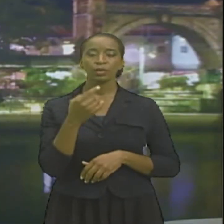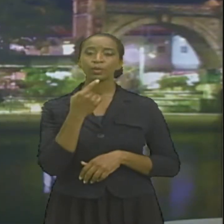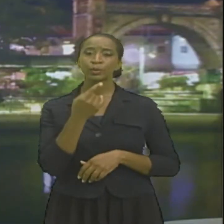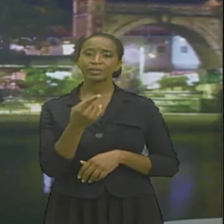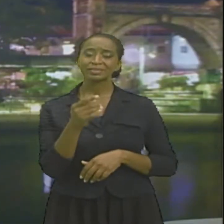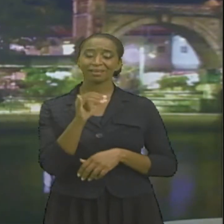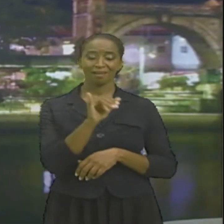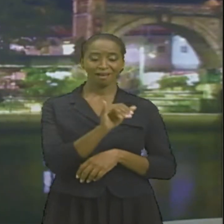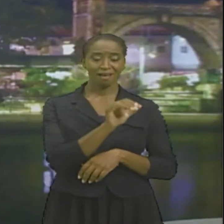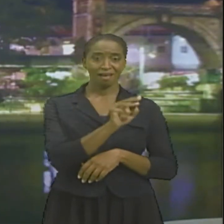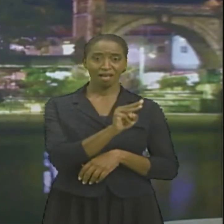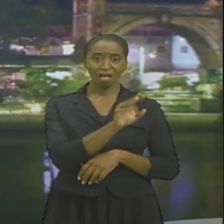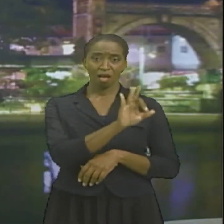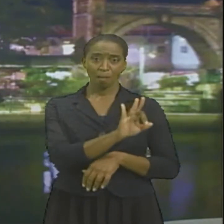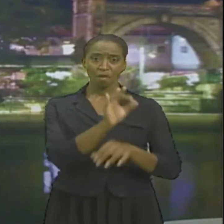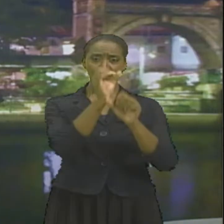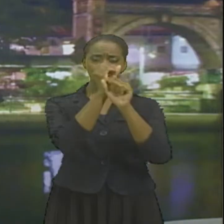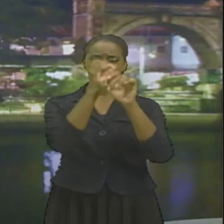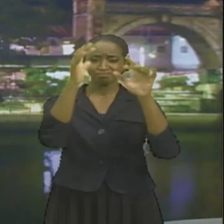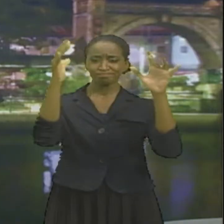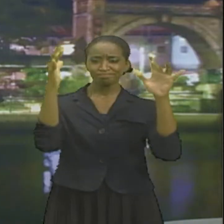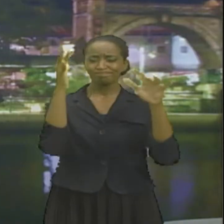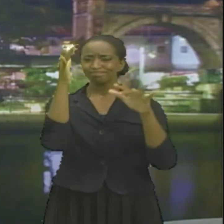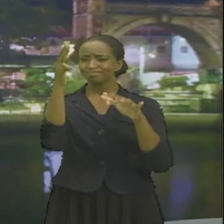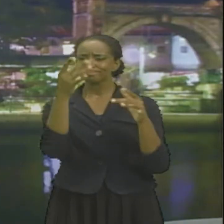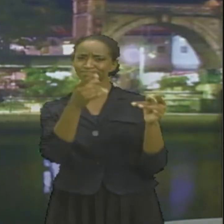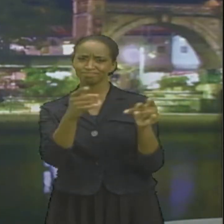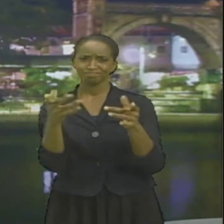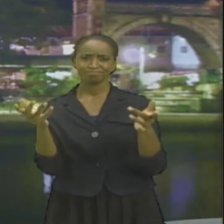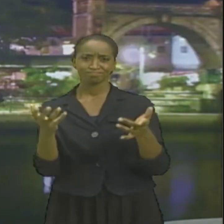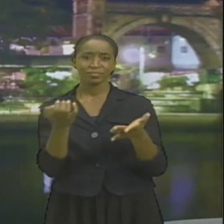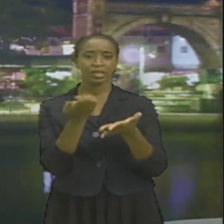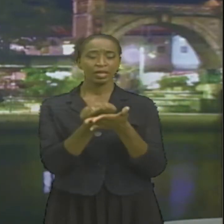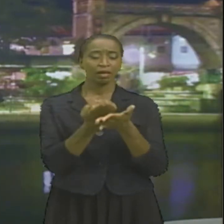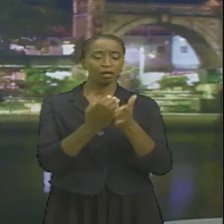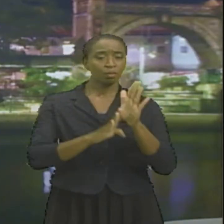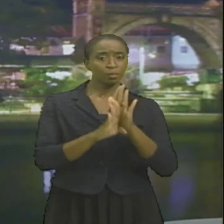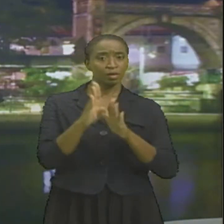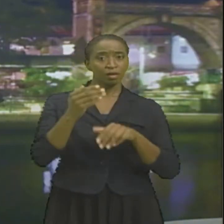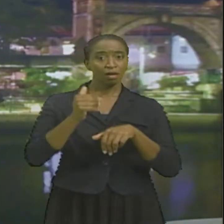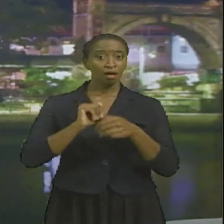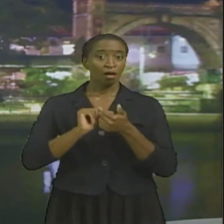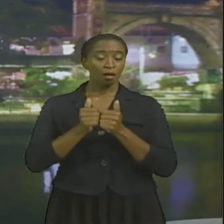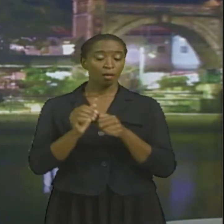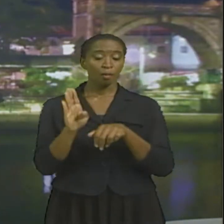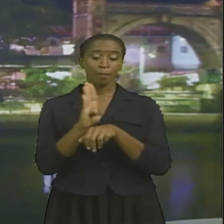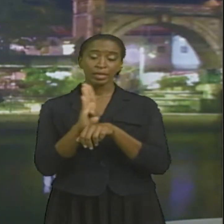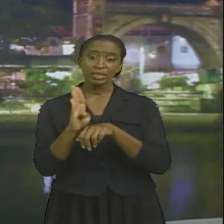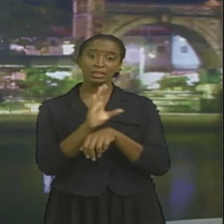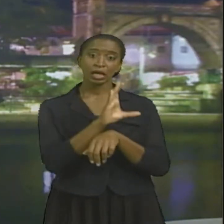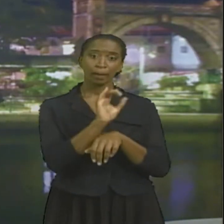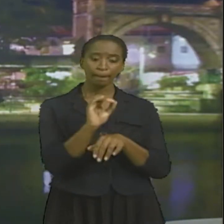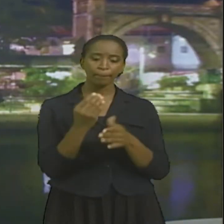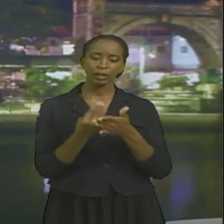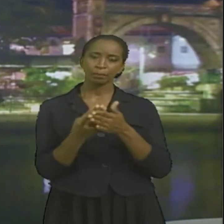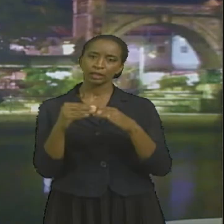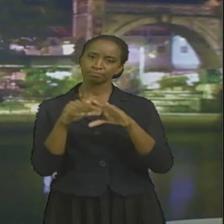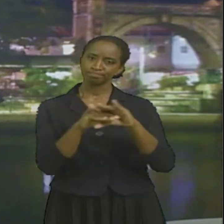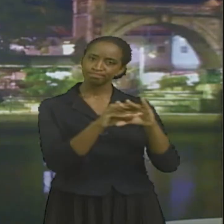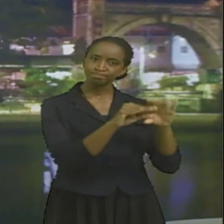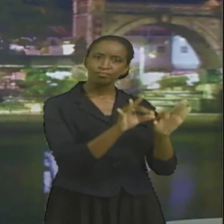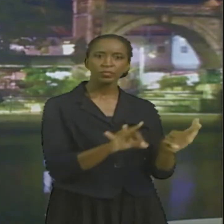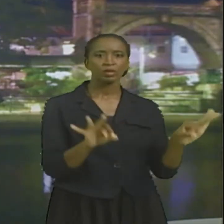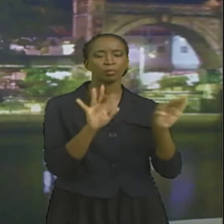based on IMF projections, a lot of the growth in the local economy will be driven by investments. As a result, he says it will be vital to improve the